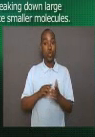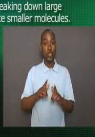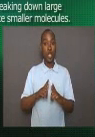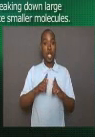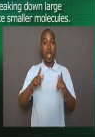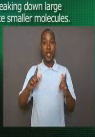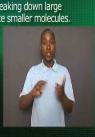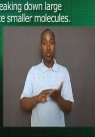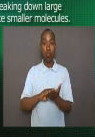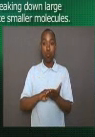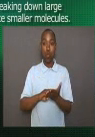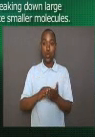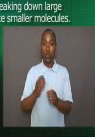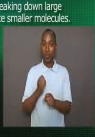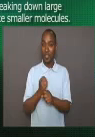large molecules.